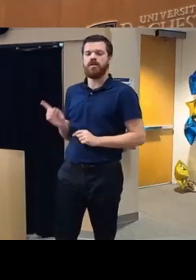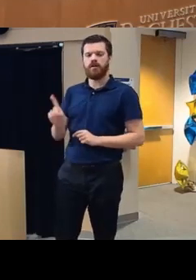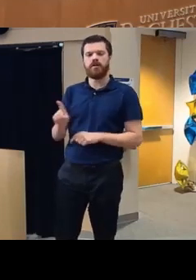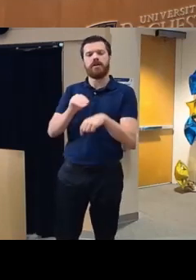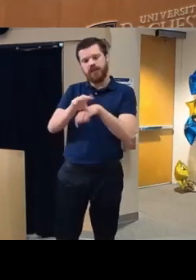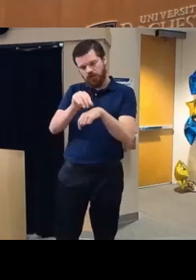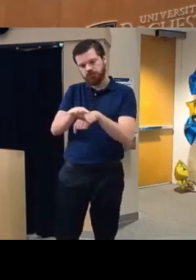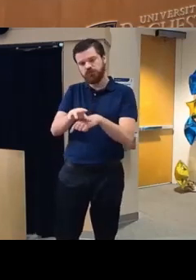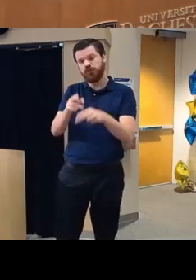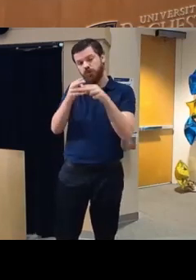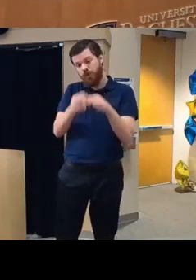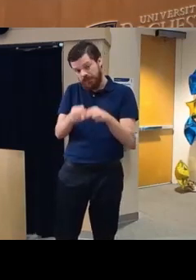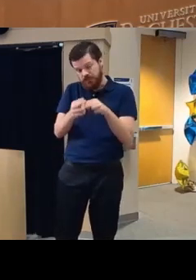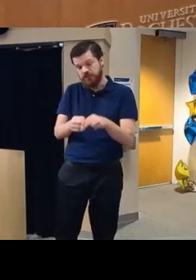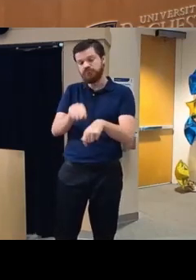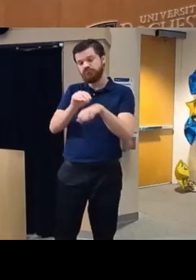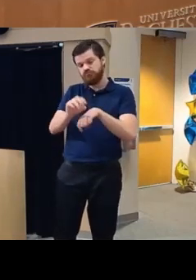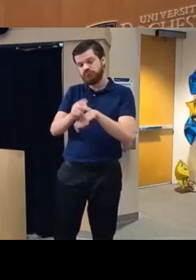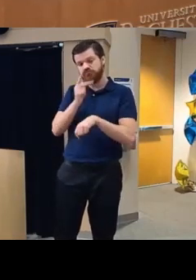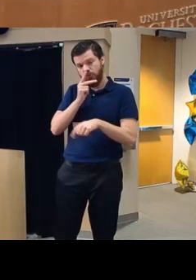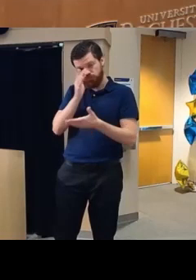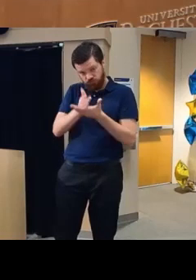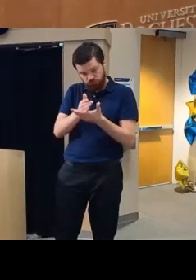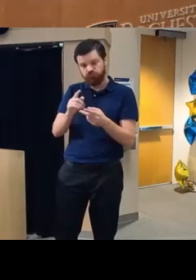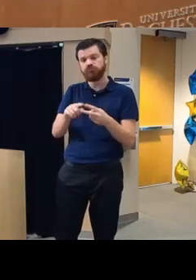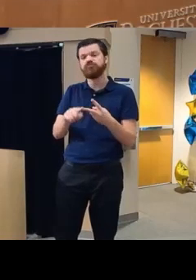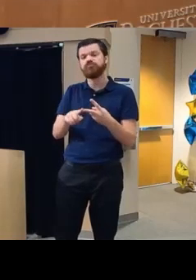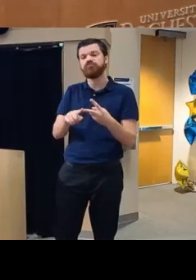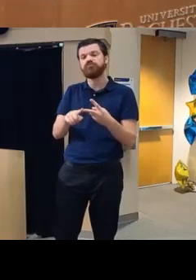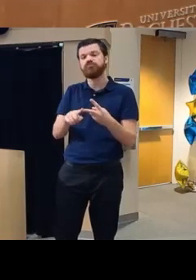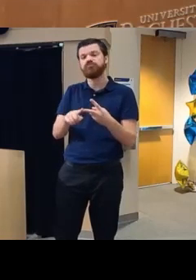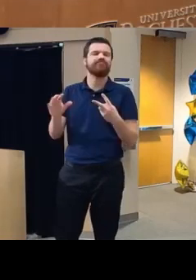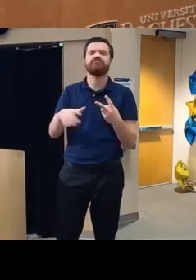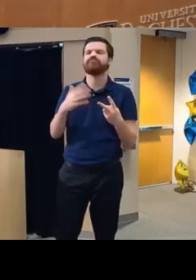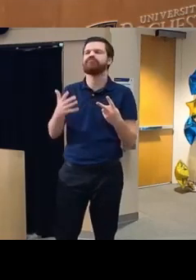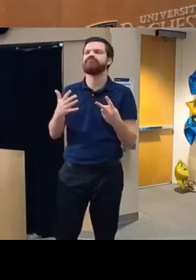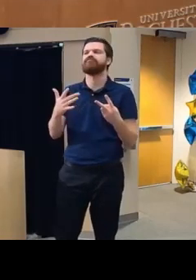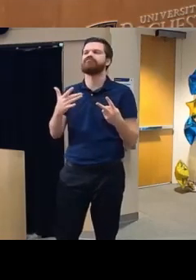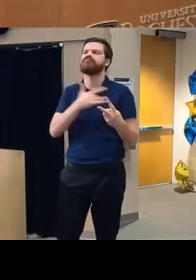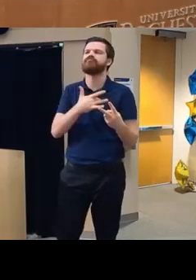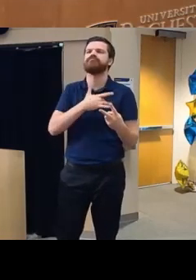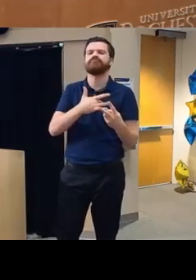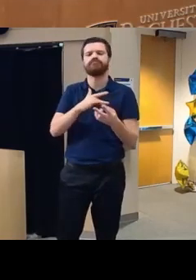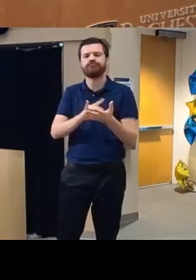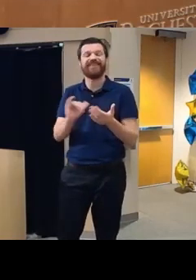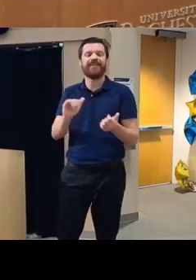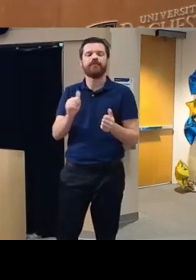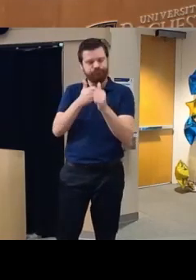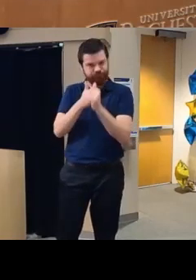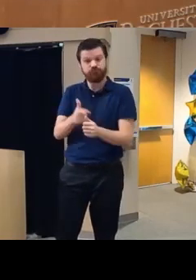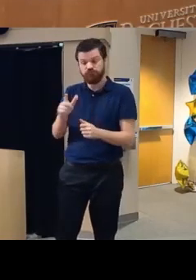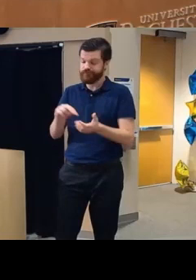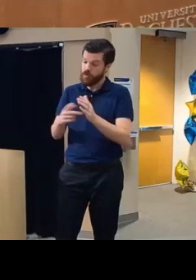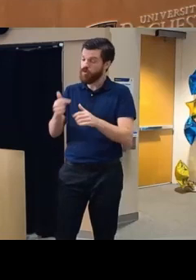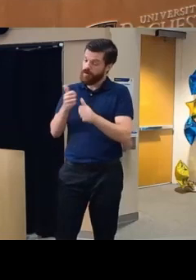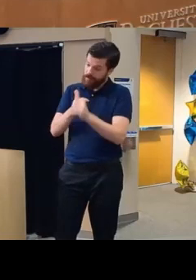around weight, smoking cessation, and kind of like somatic or cardiovascular medication like adherence, like were they